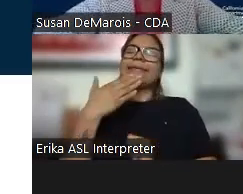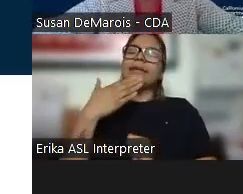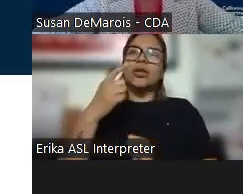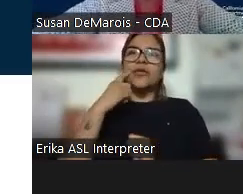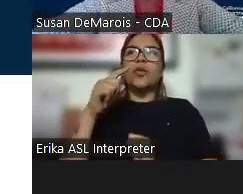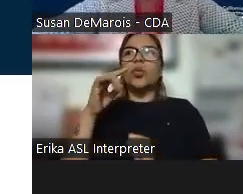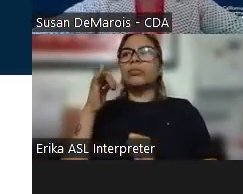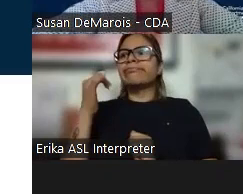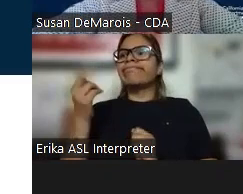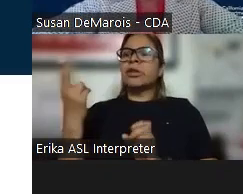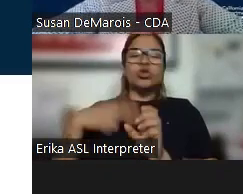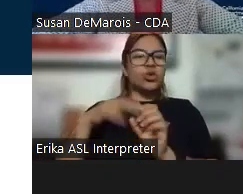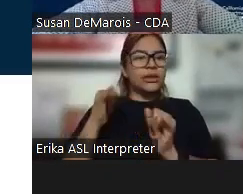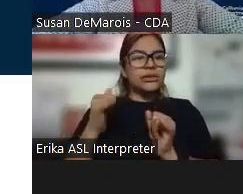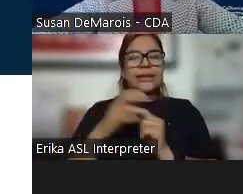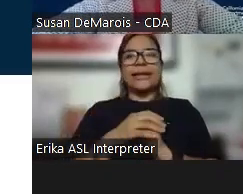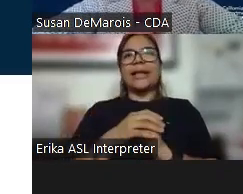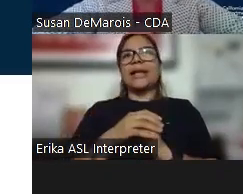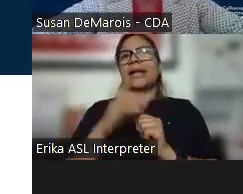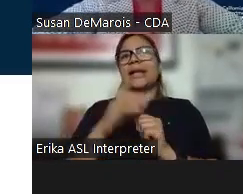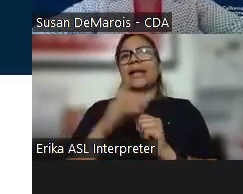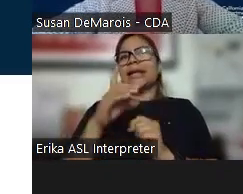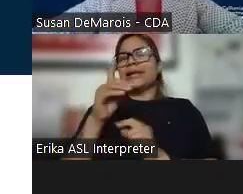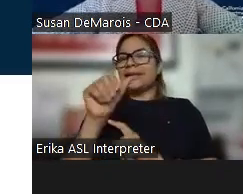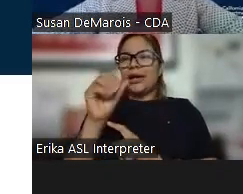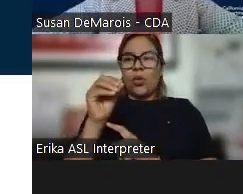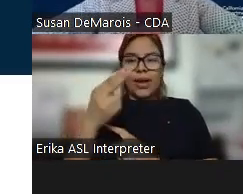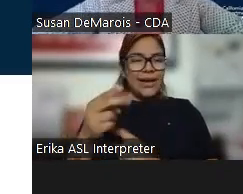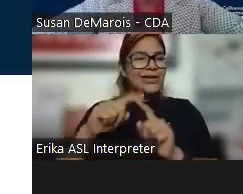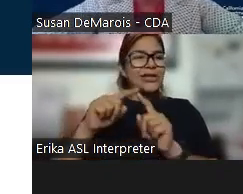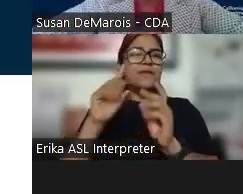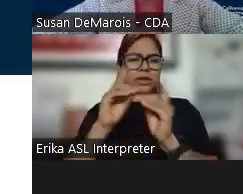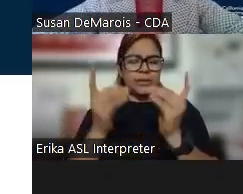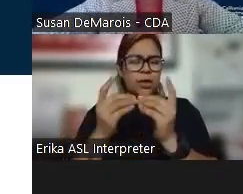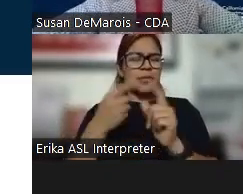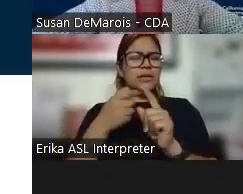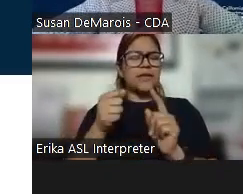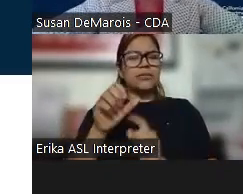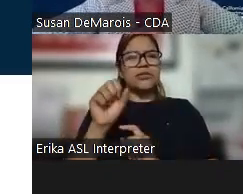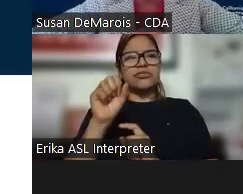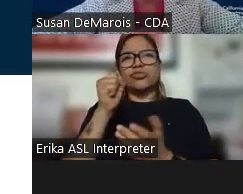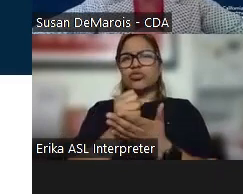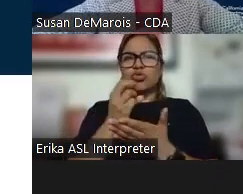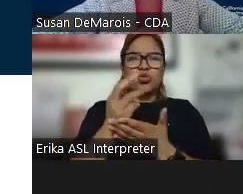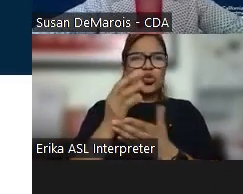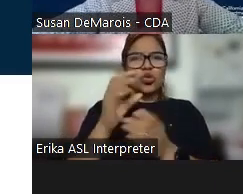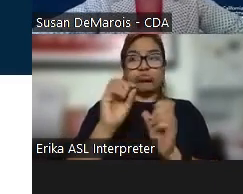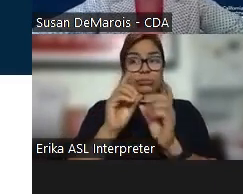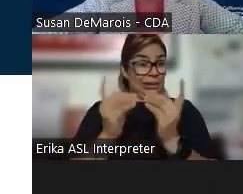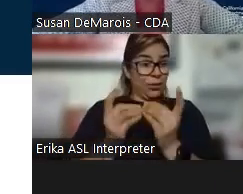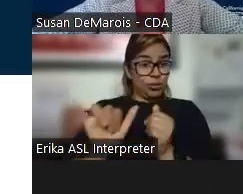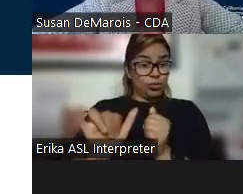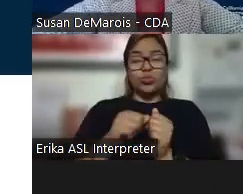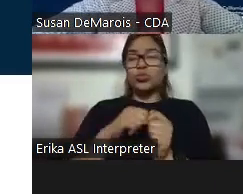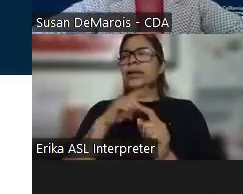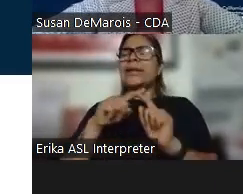whether it's the Department of Rehabilitation, Department of Developmental Services, Department of Social Services, Department of Healthcare Services,